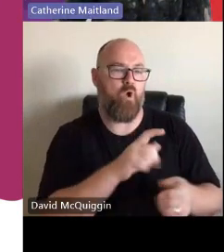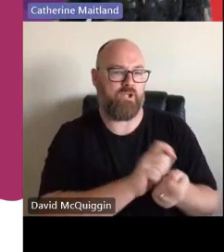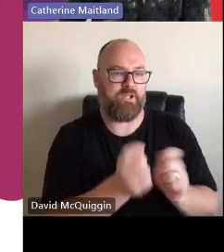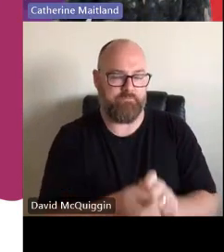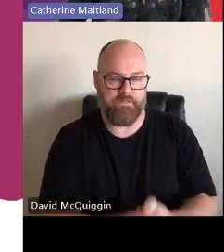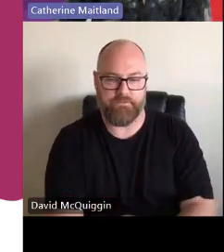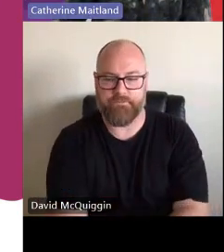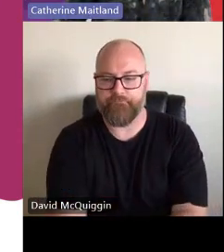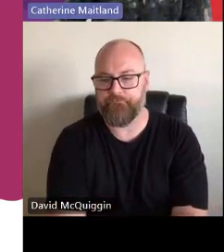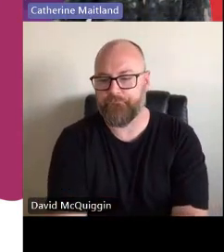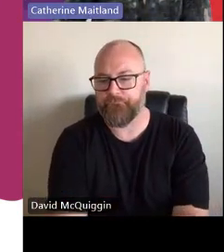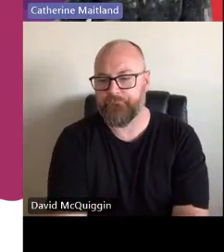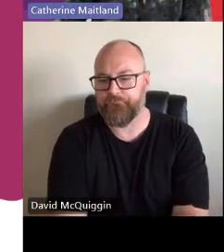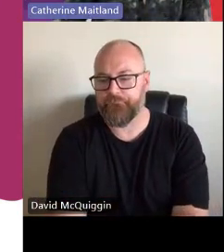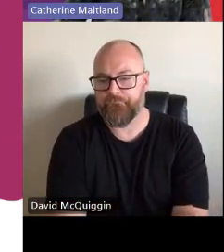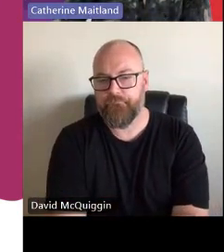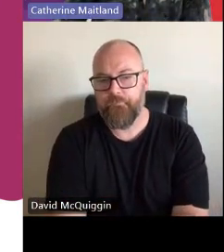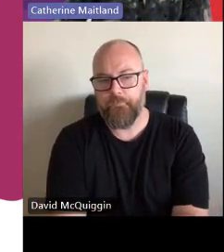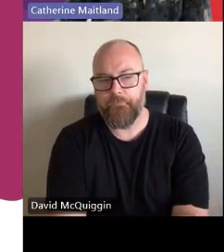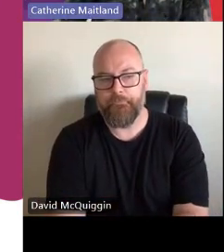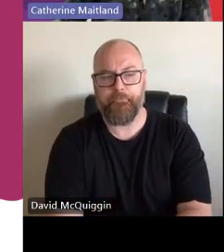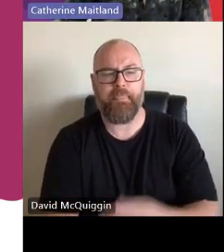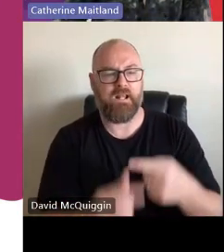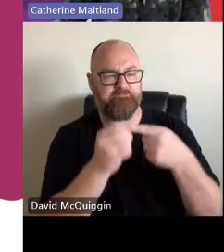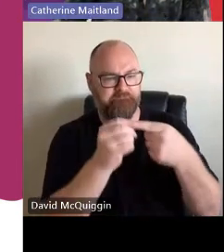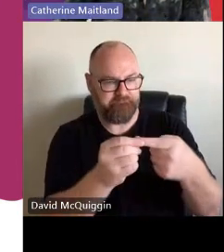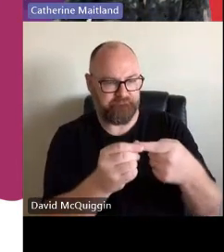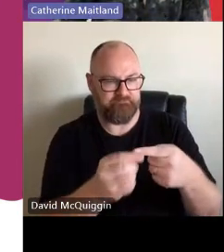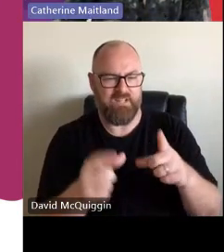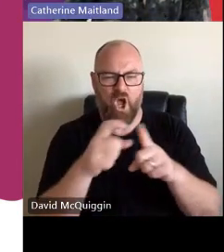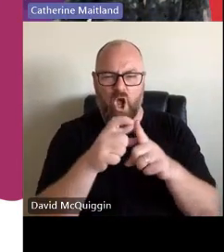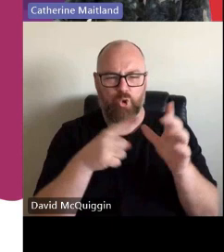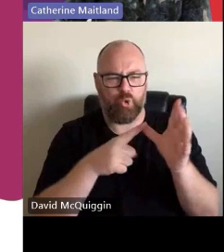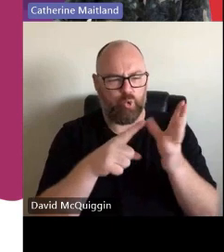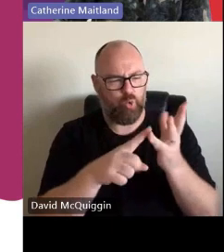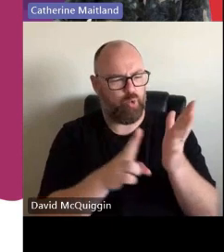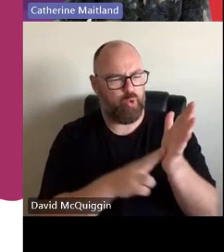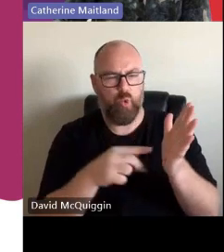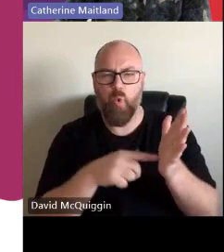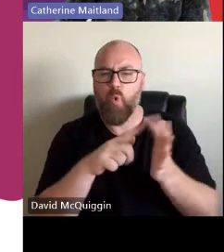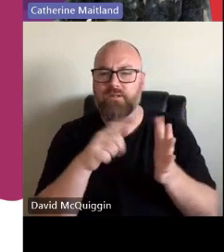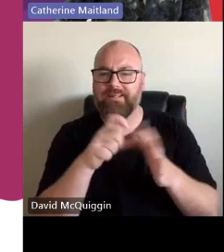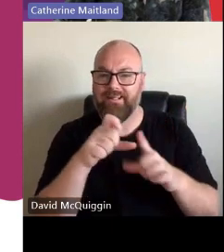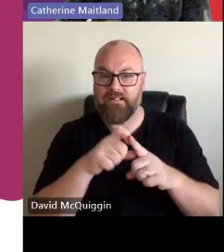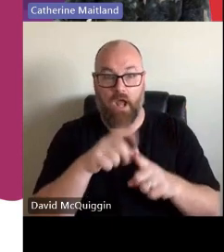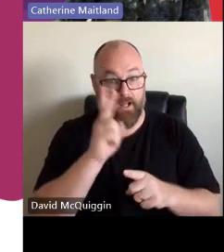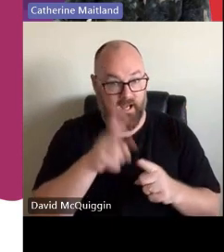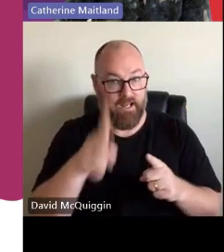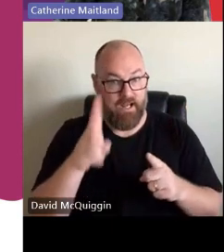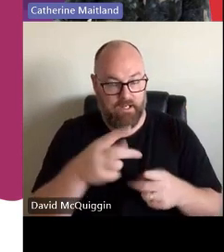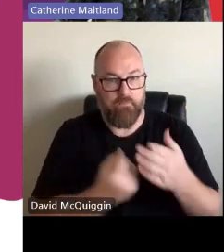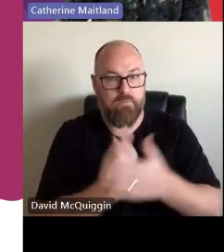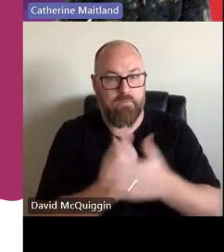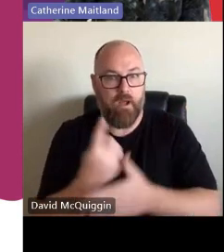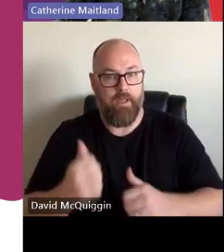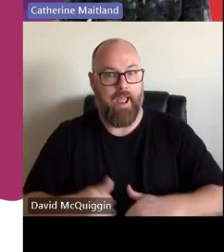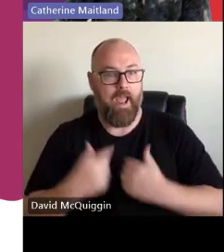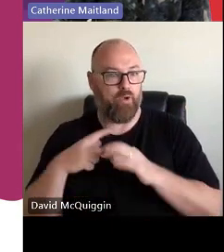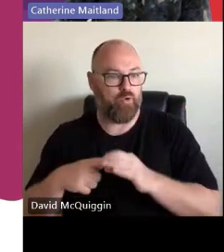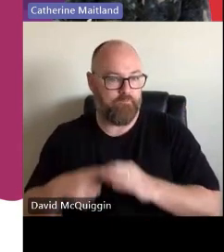People reported feeling daunted. That word daunted came up so many times, and